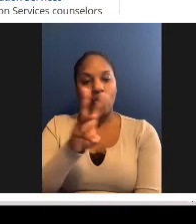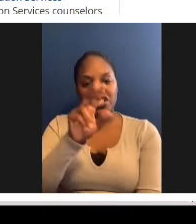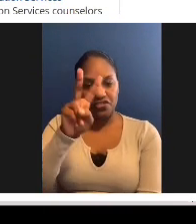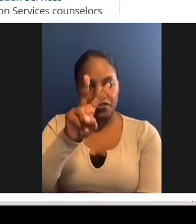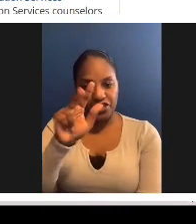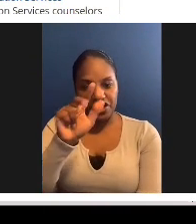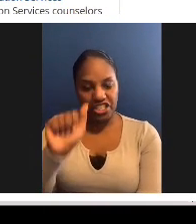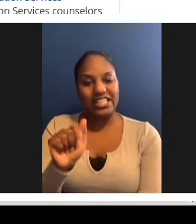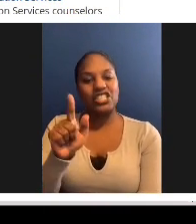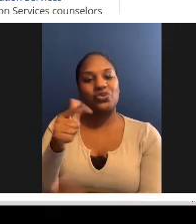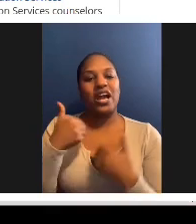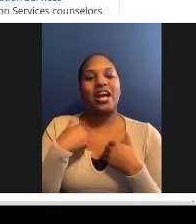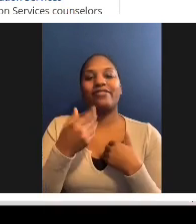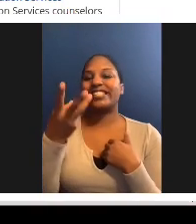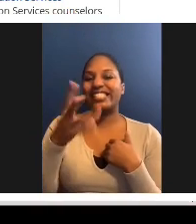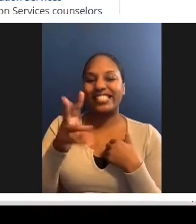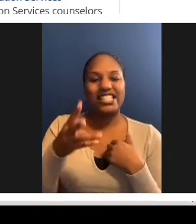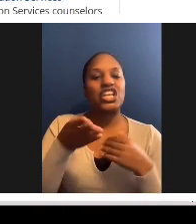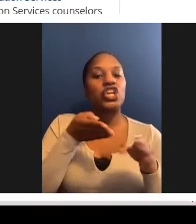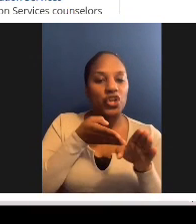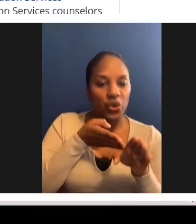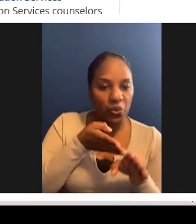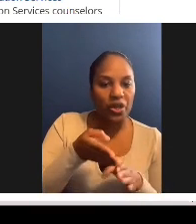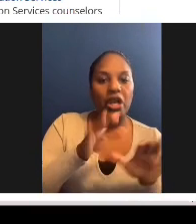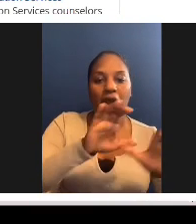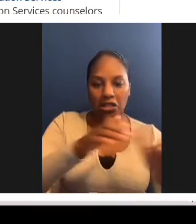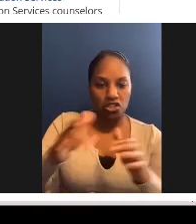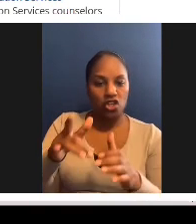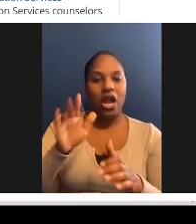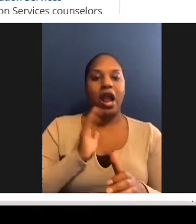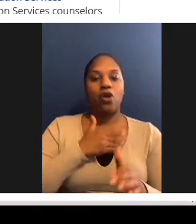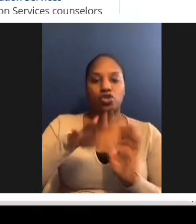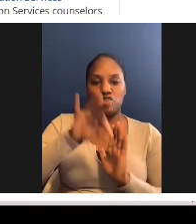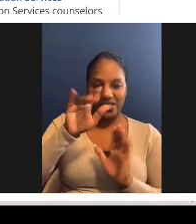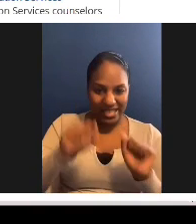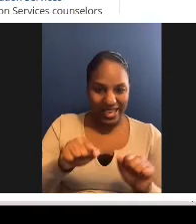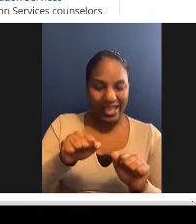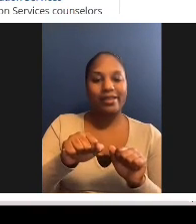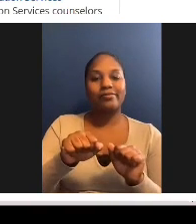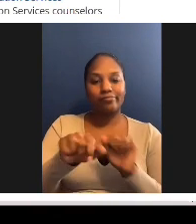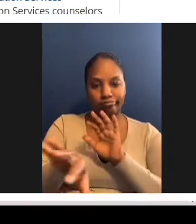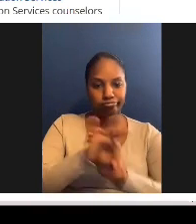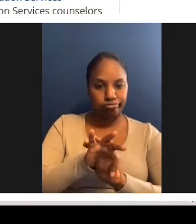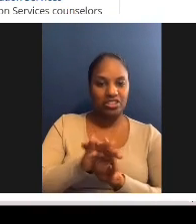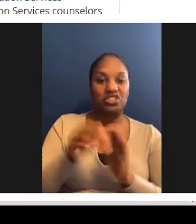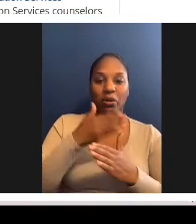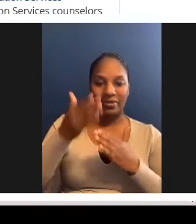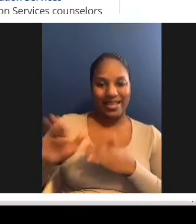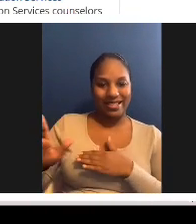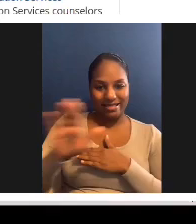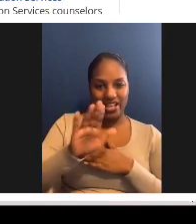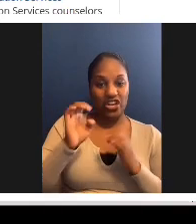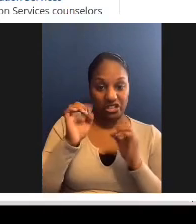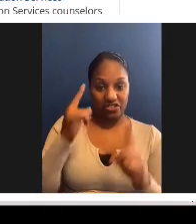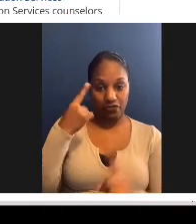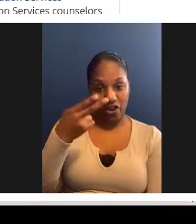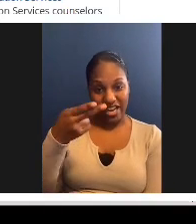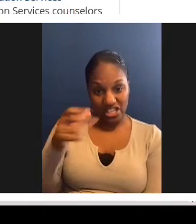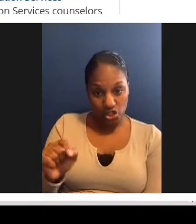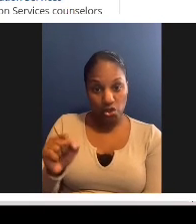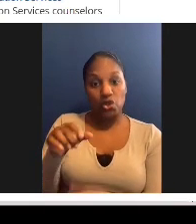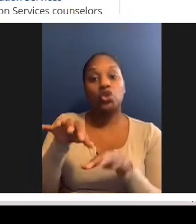clusters that our students can choose from to complete their education for their high school